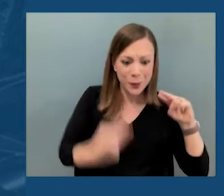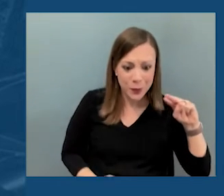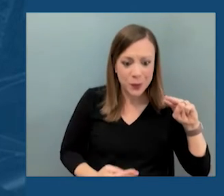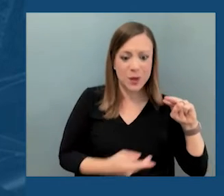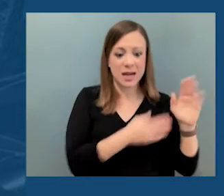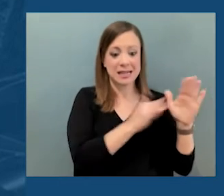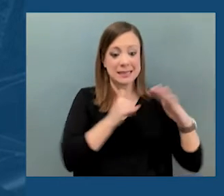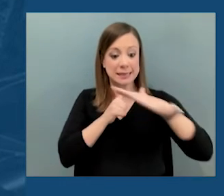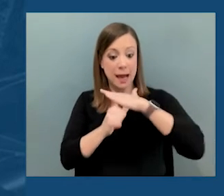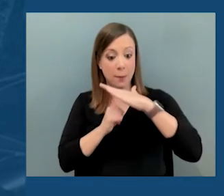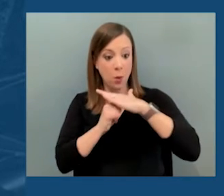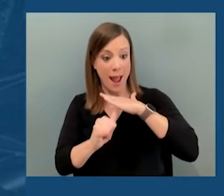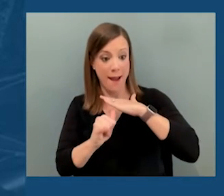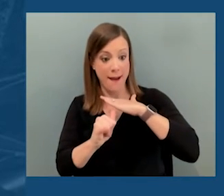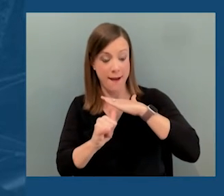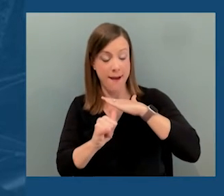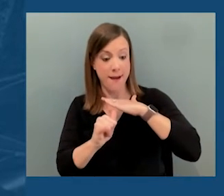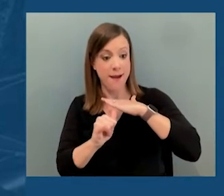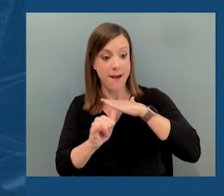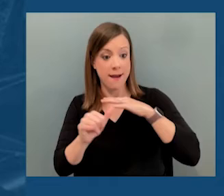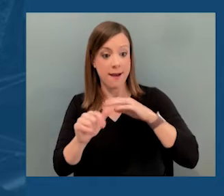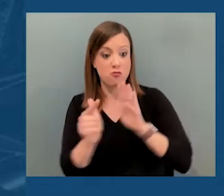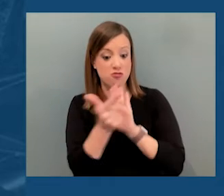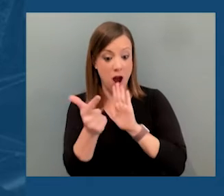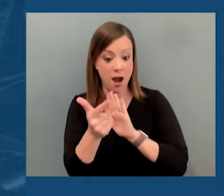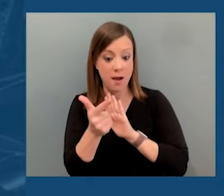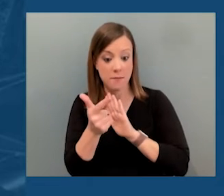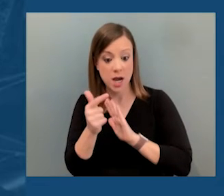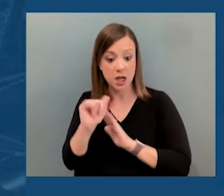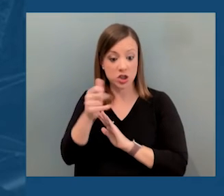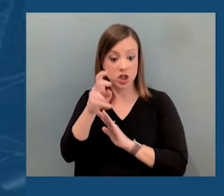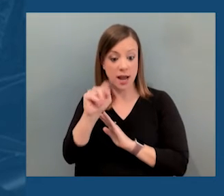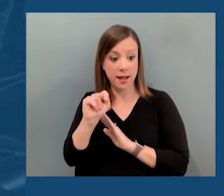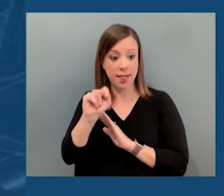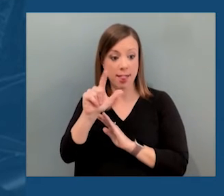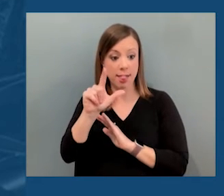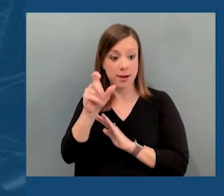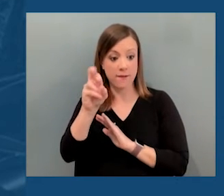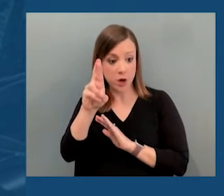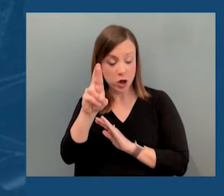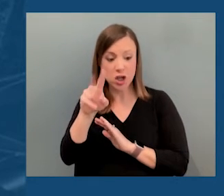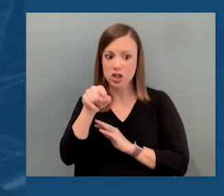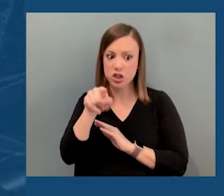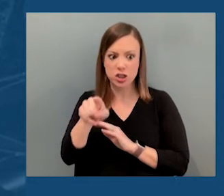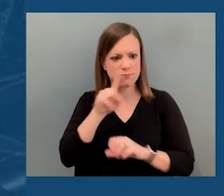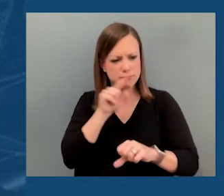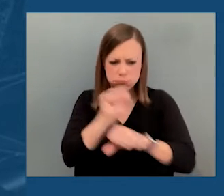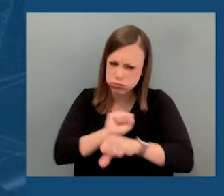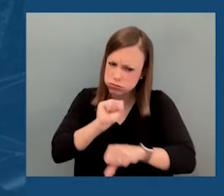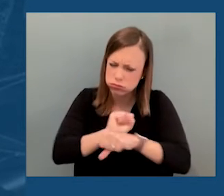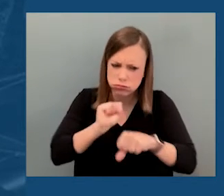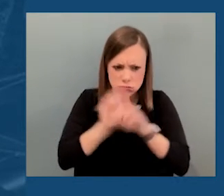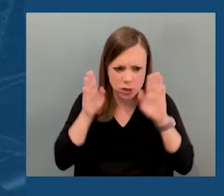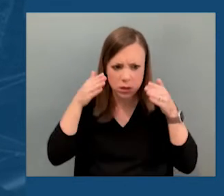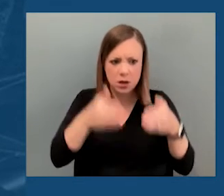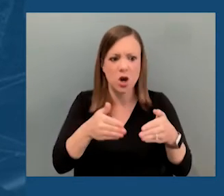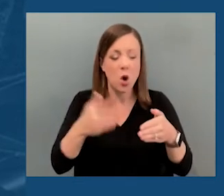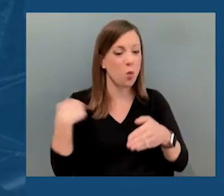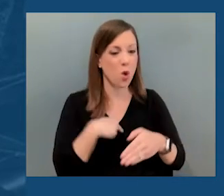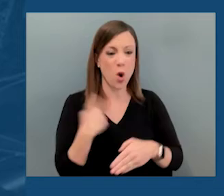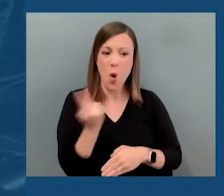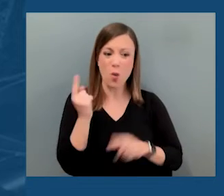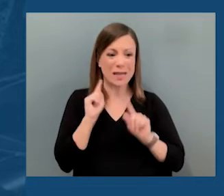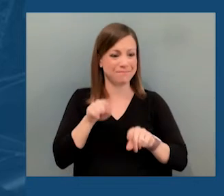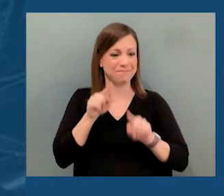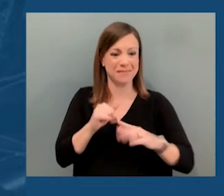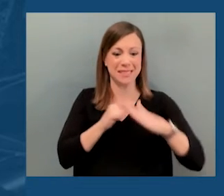into this, working closely. We're always in the subway, announcing new initiatives, because that is the lifeline. That's an overused